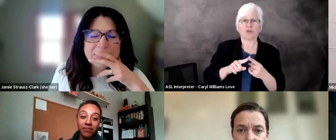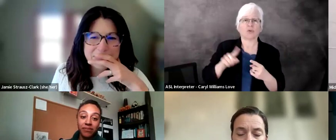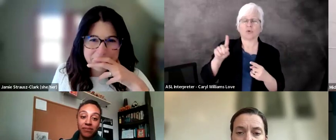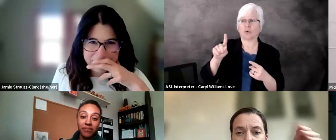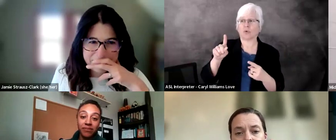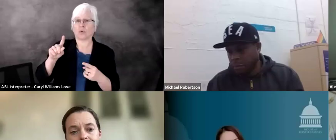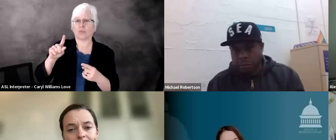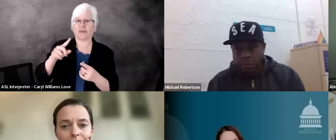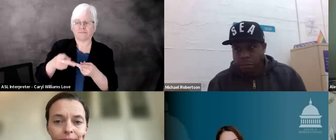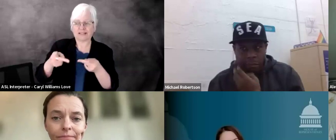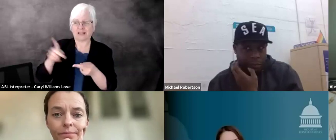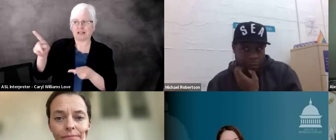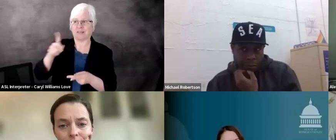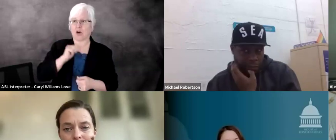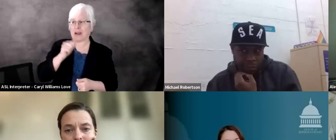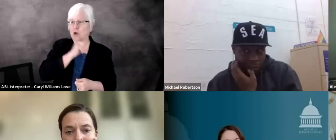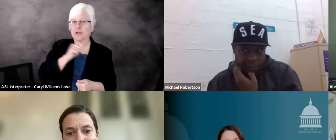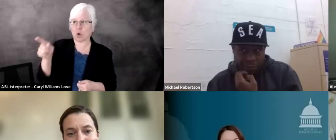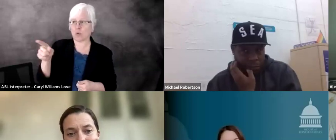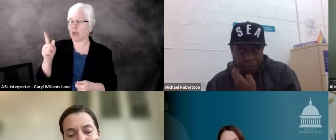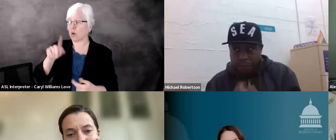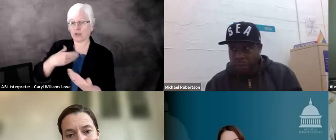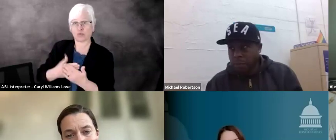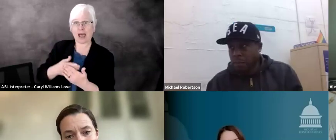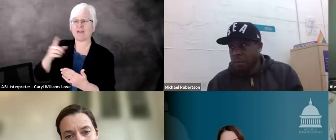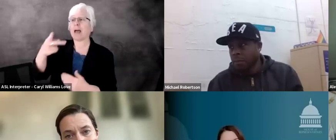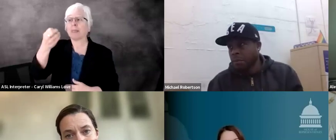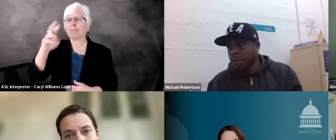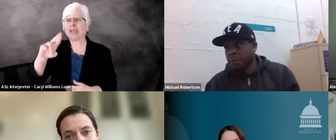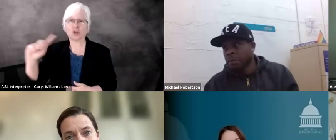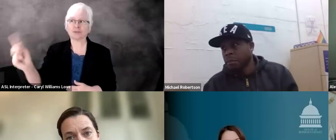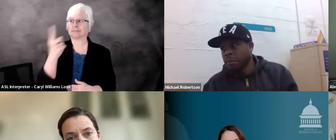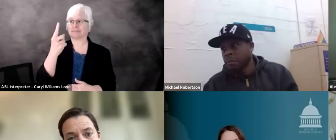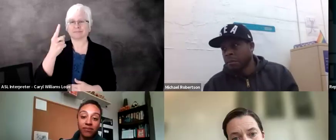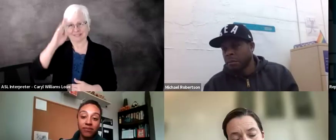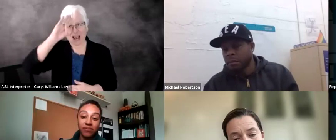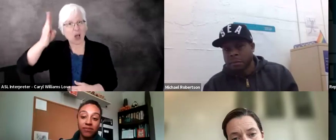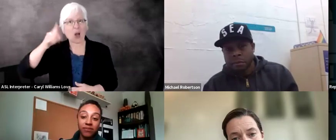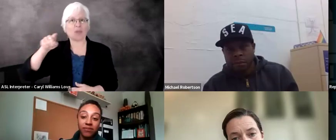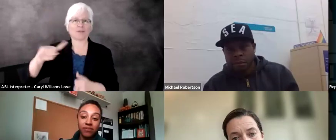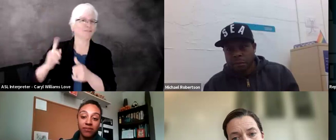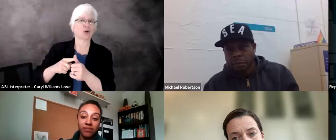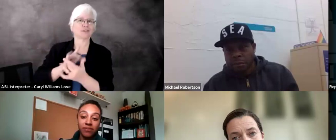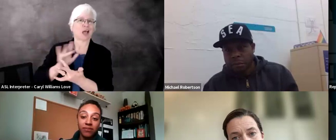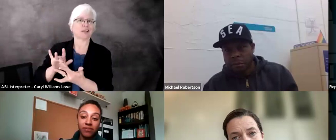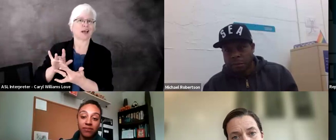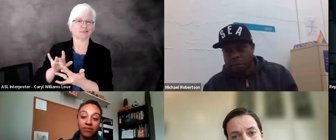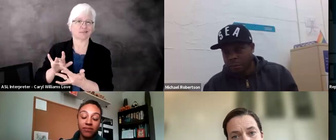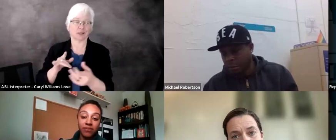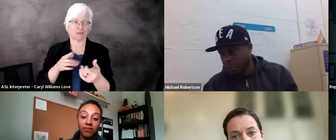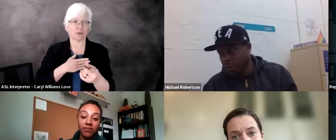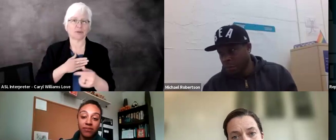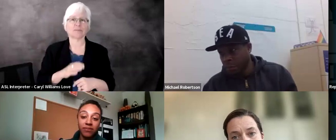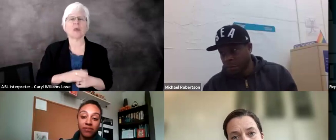They were in the forefront of this service. So the question I have for you is, as we're thinking about the 23-hour centers, the